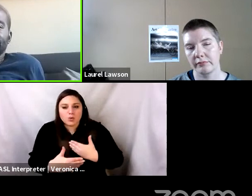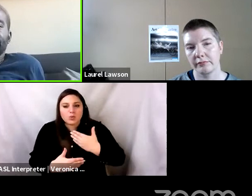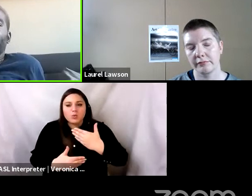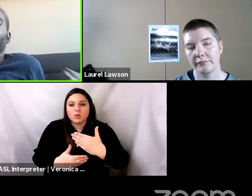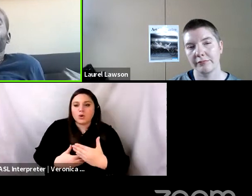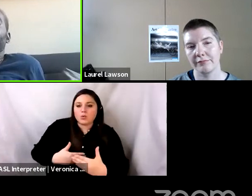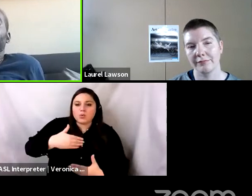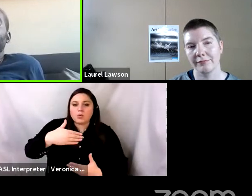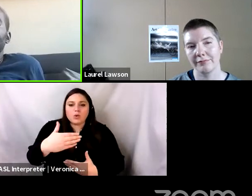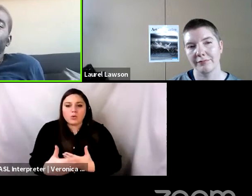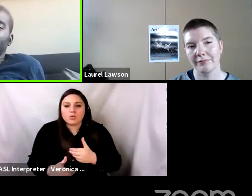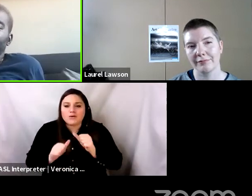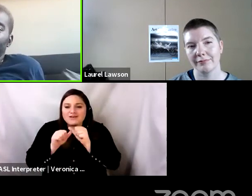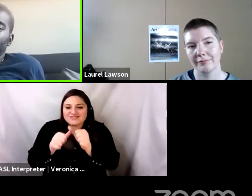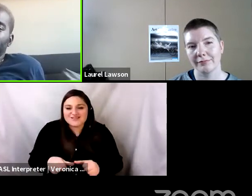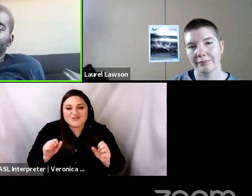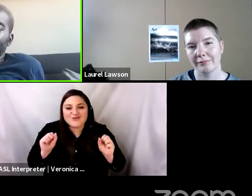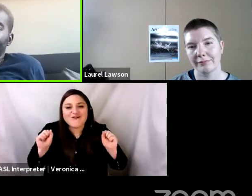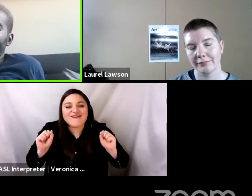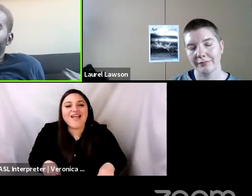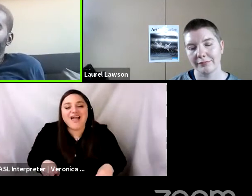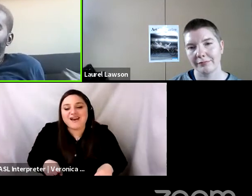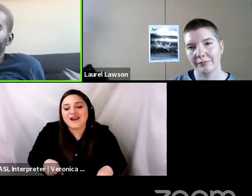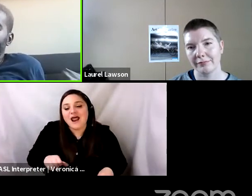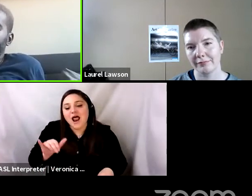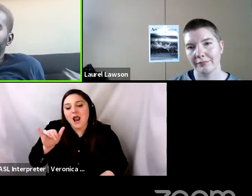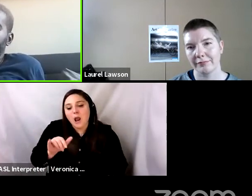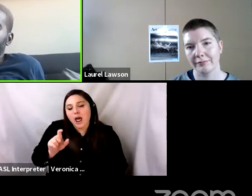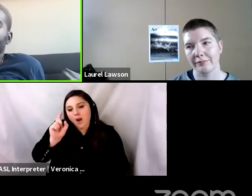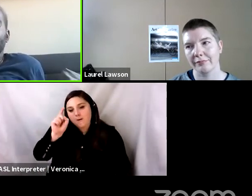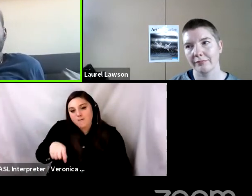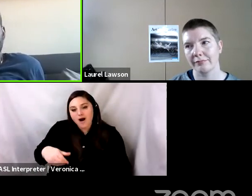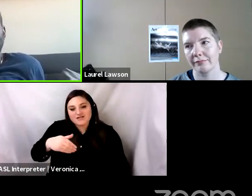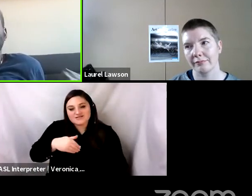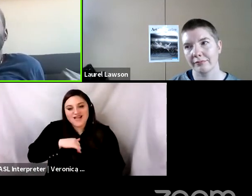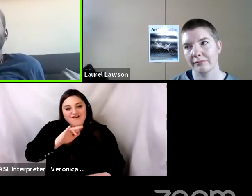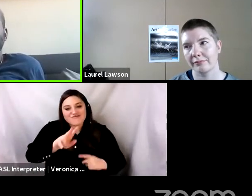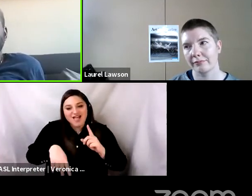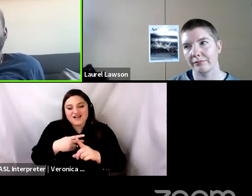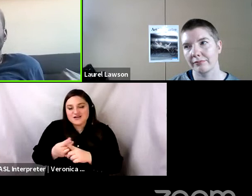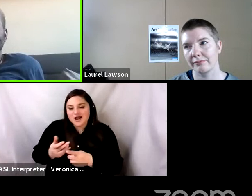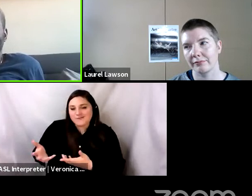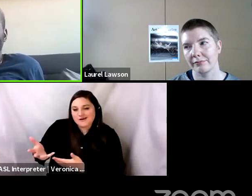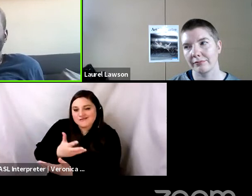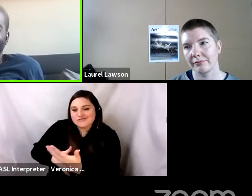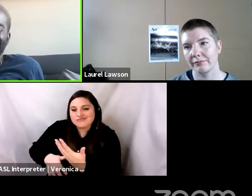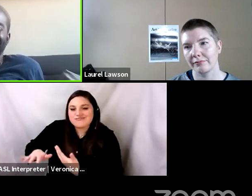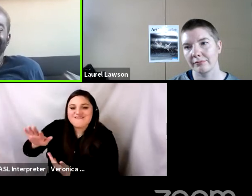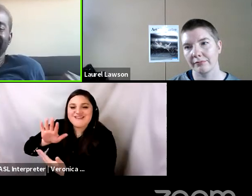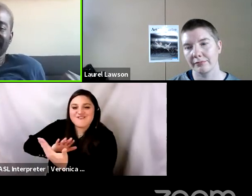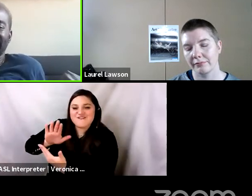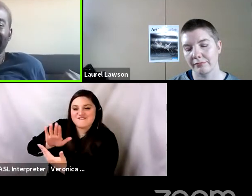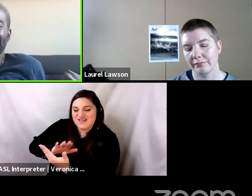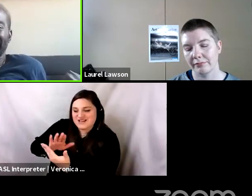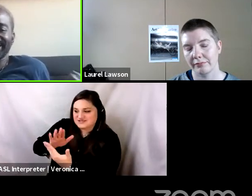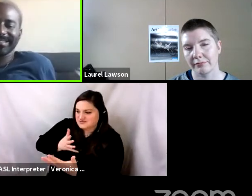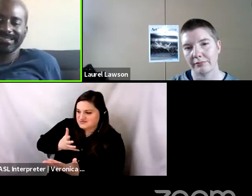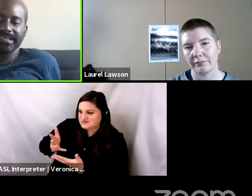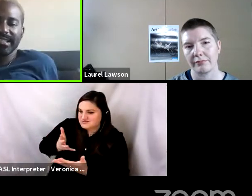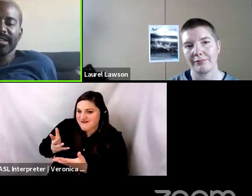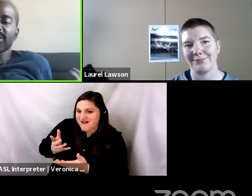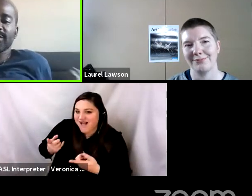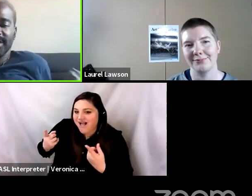interface that will feed you. And so that's what the reading and the listening is doing, y'all. It's feeding